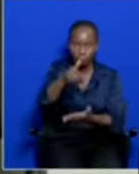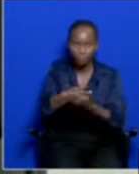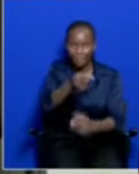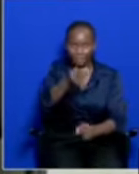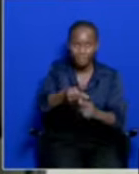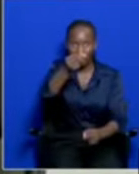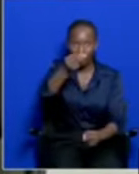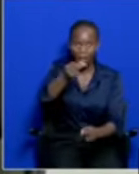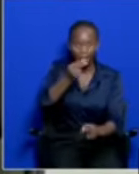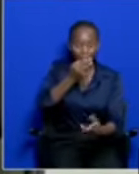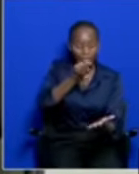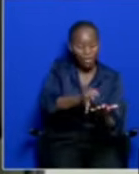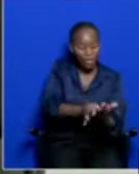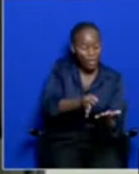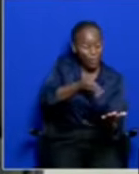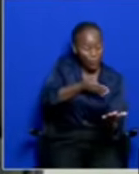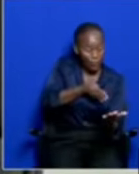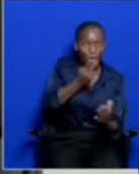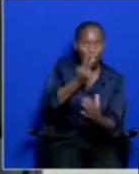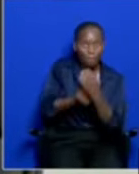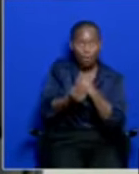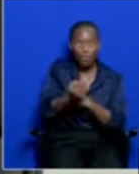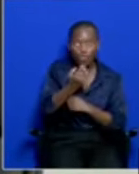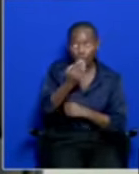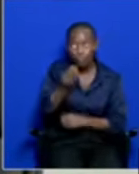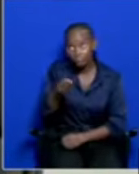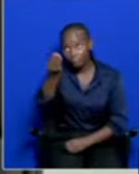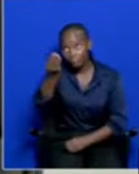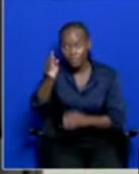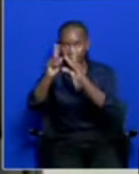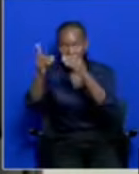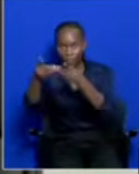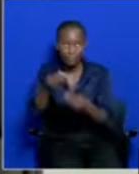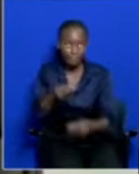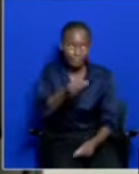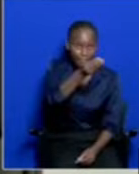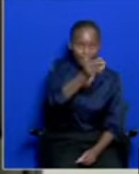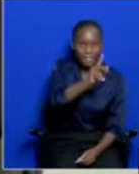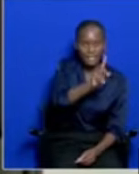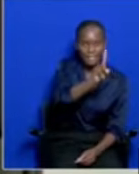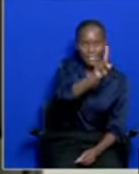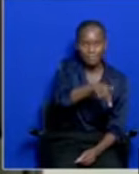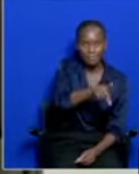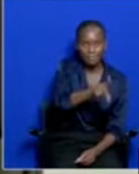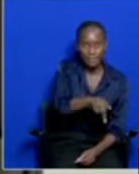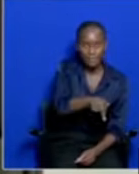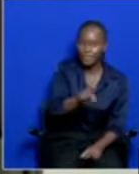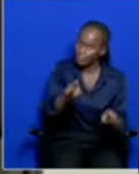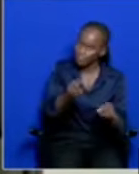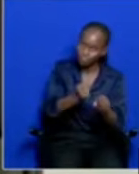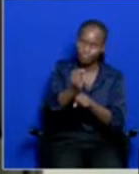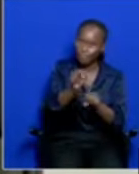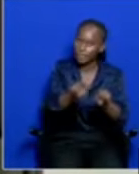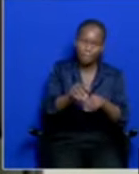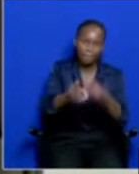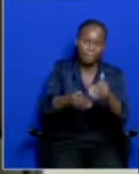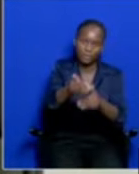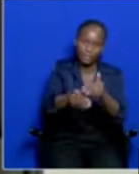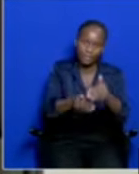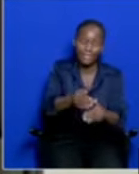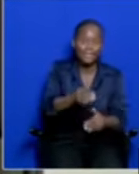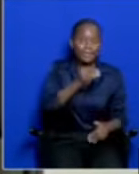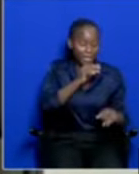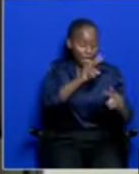the department and the DPP. So it will go the same way. So currently the investigation is not yet